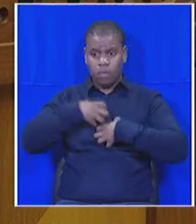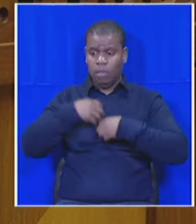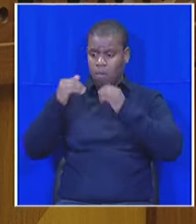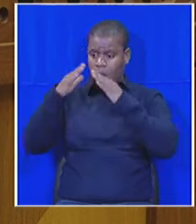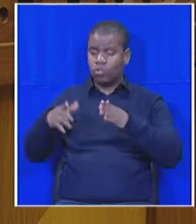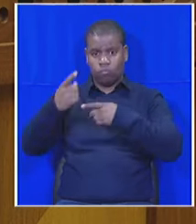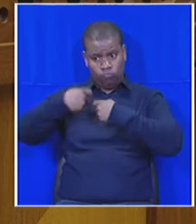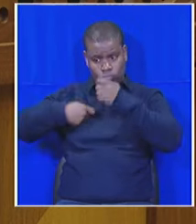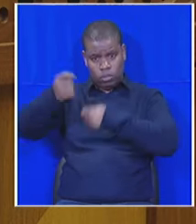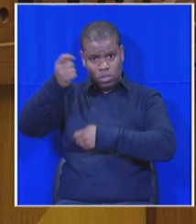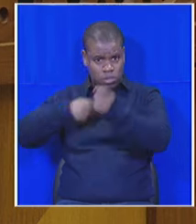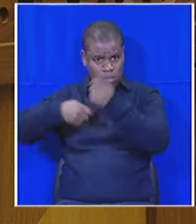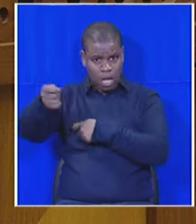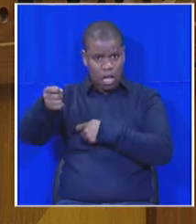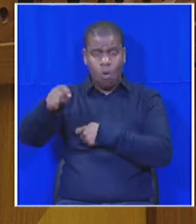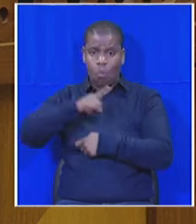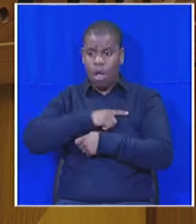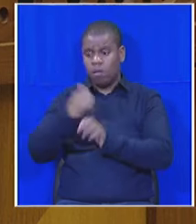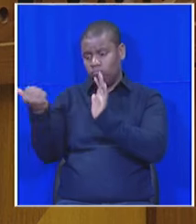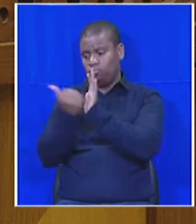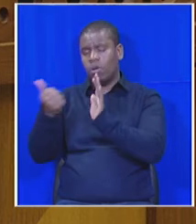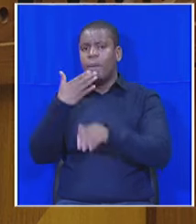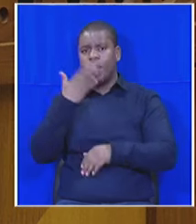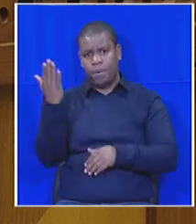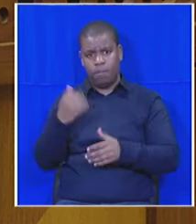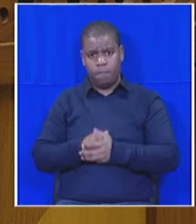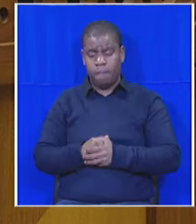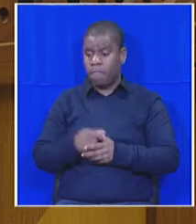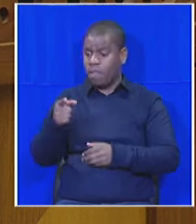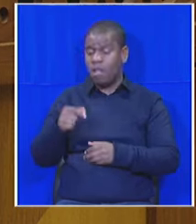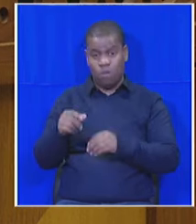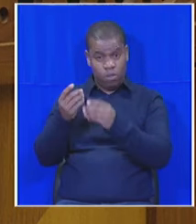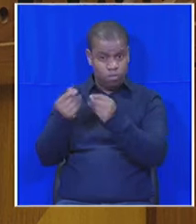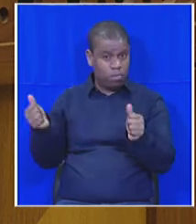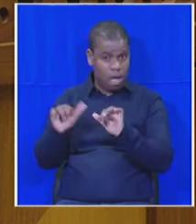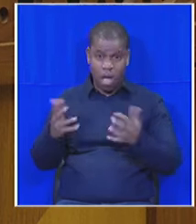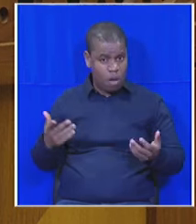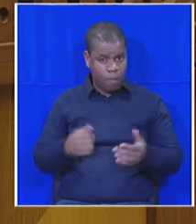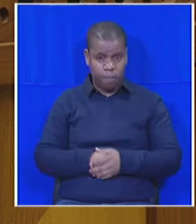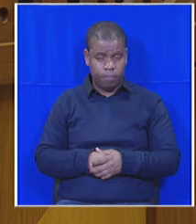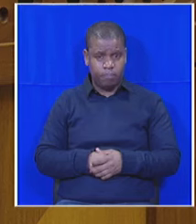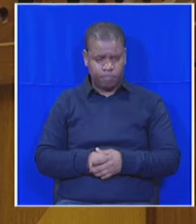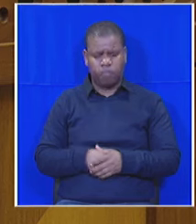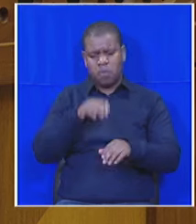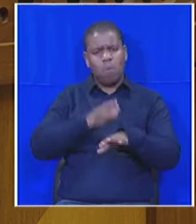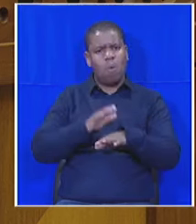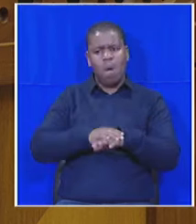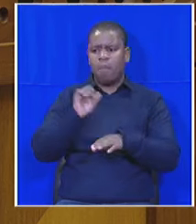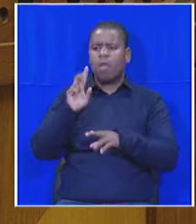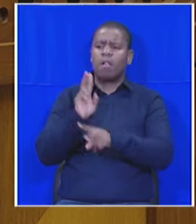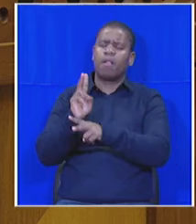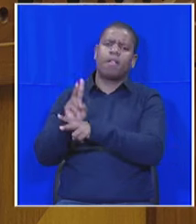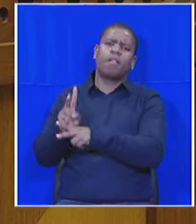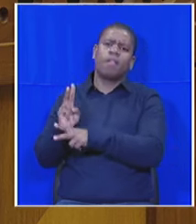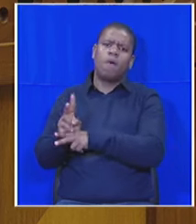because they do not have title deeds. How is this going to be resolved? There is a sufficient monitoring in